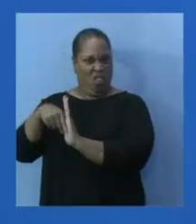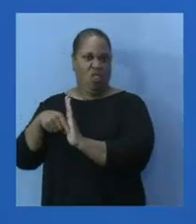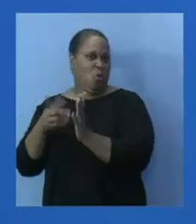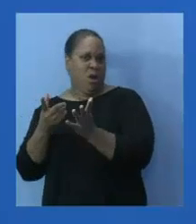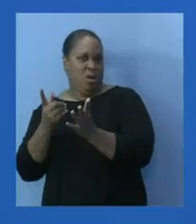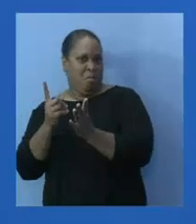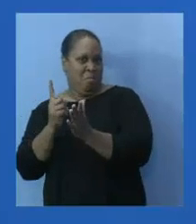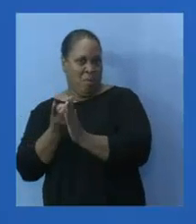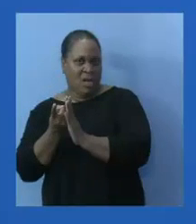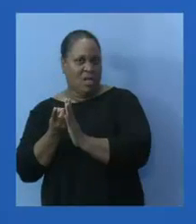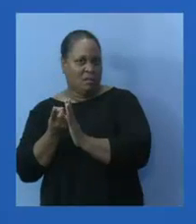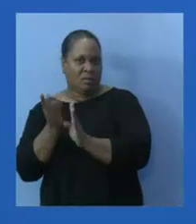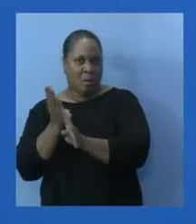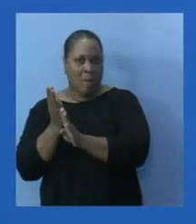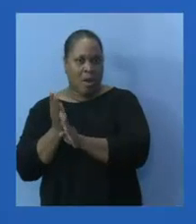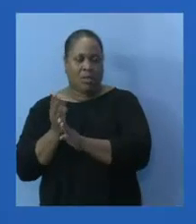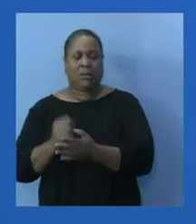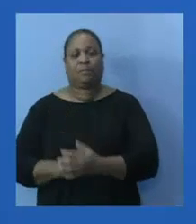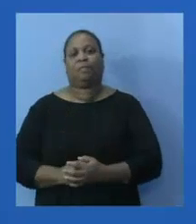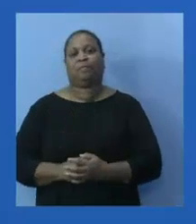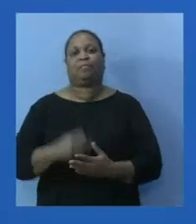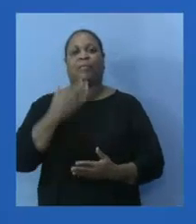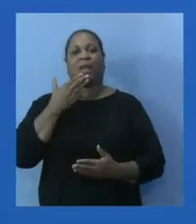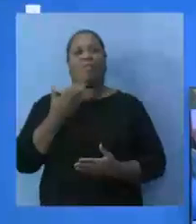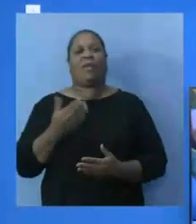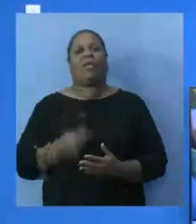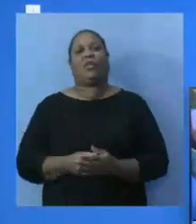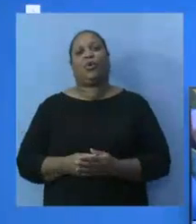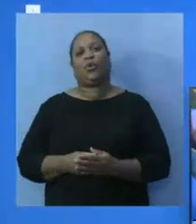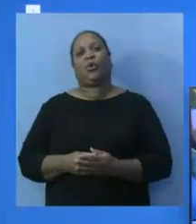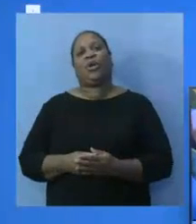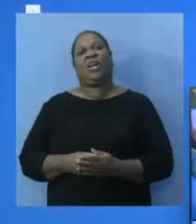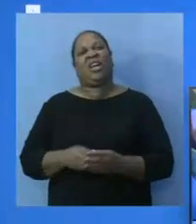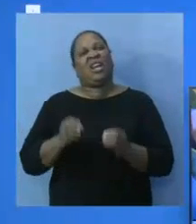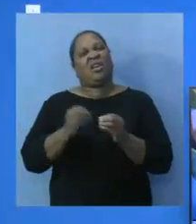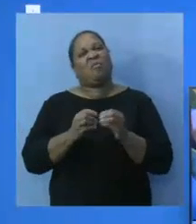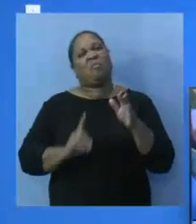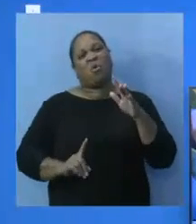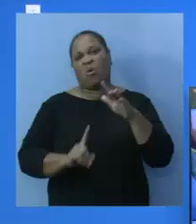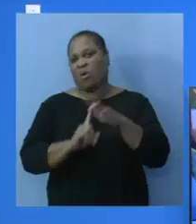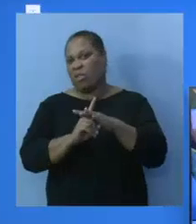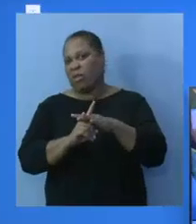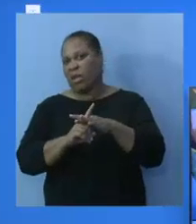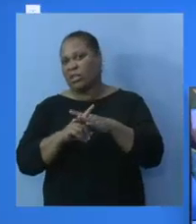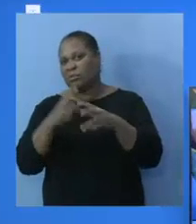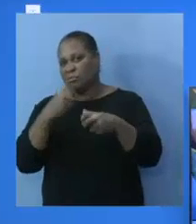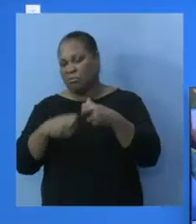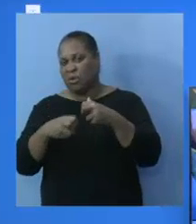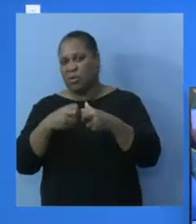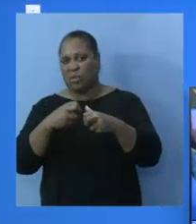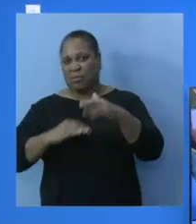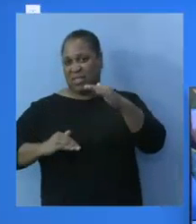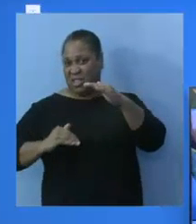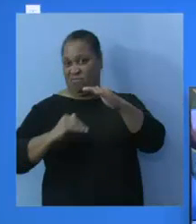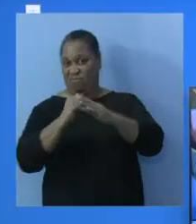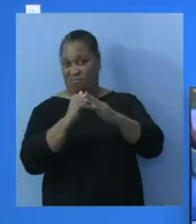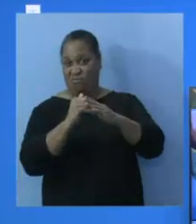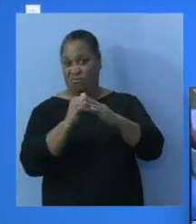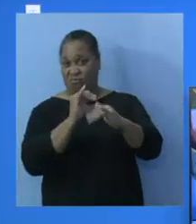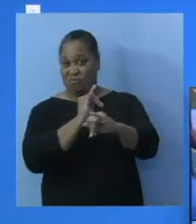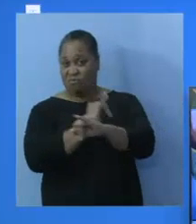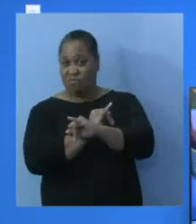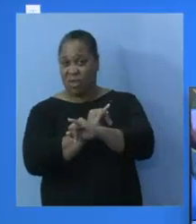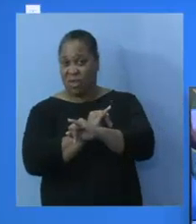thank you. Have any further barriers been revealed that might prevent us reaching herd immunity? And is